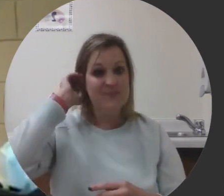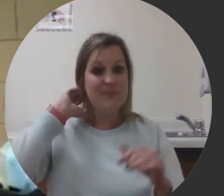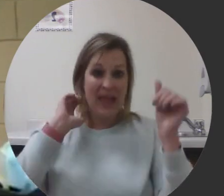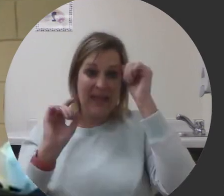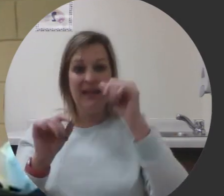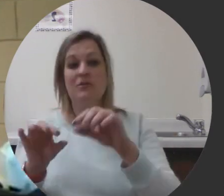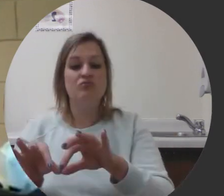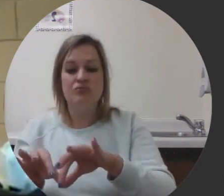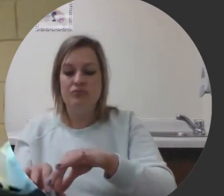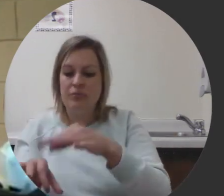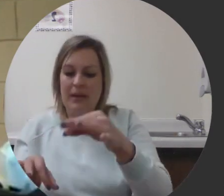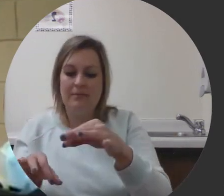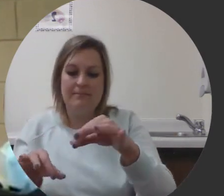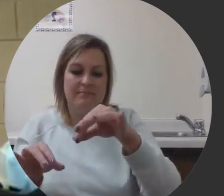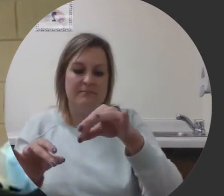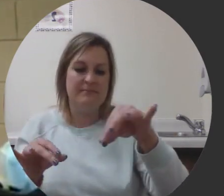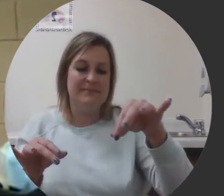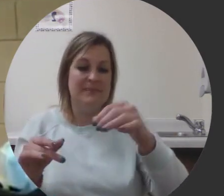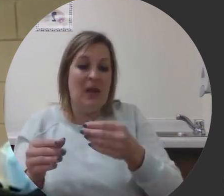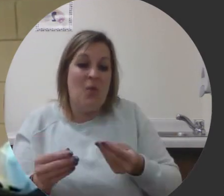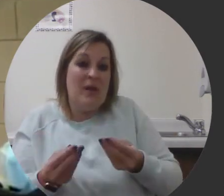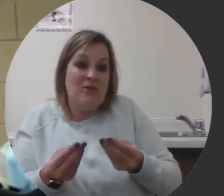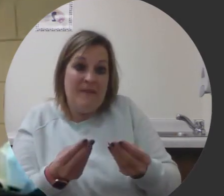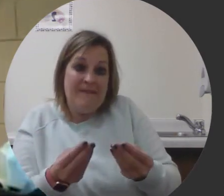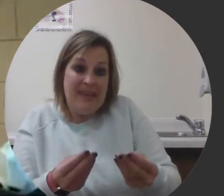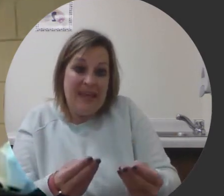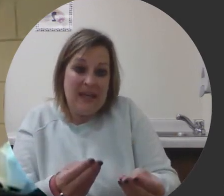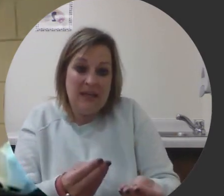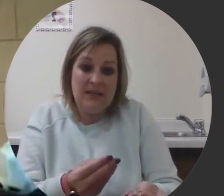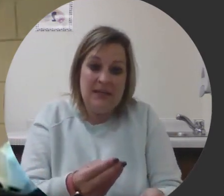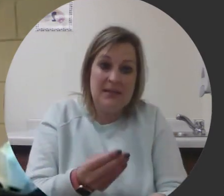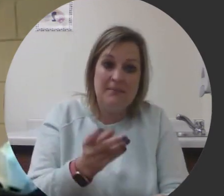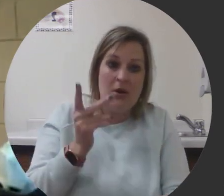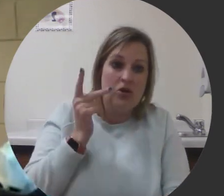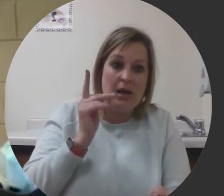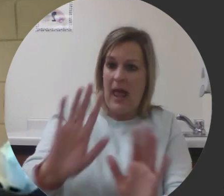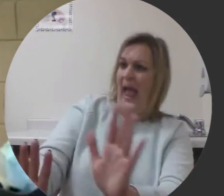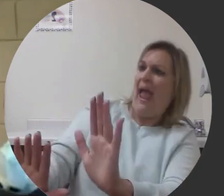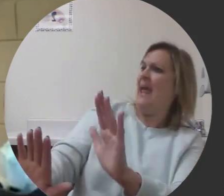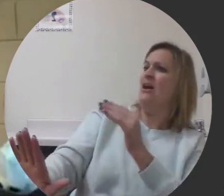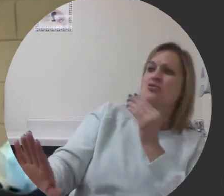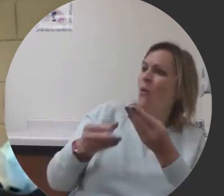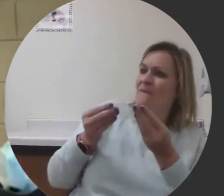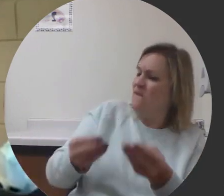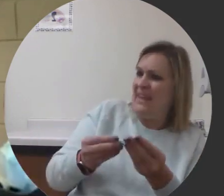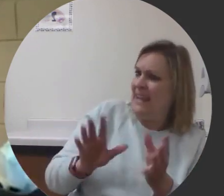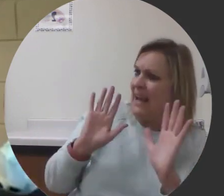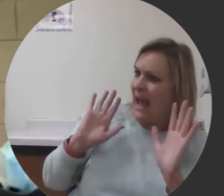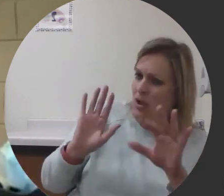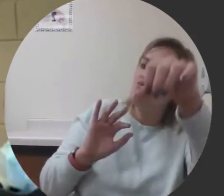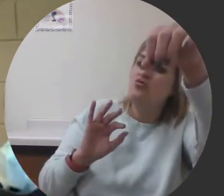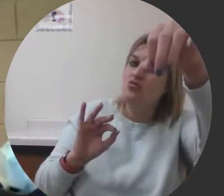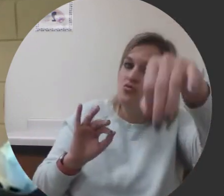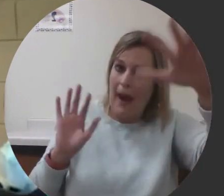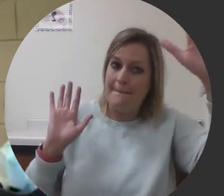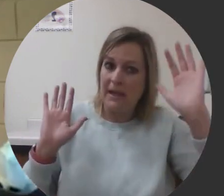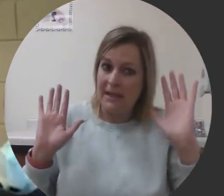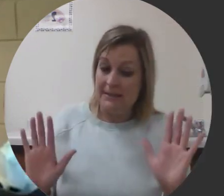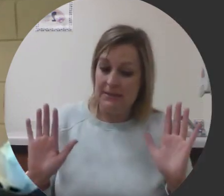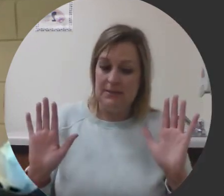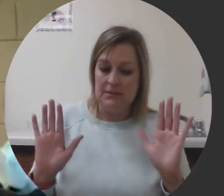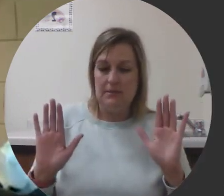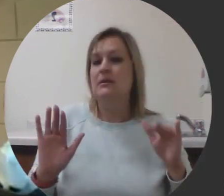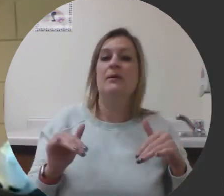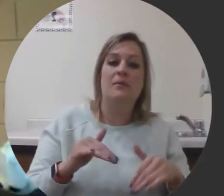of the fish, his hand moving automatically toward his mouth. But Kirsty said, Angus, sharply, so he dropped it in the tub,